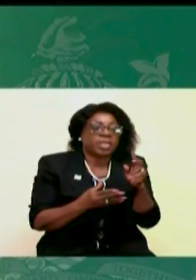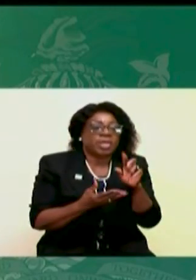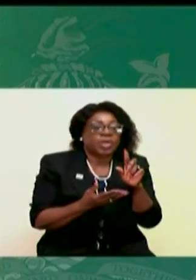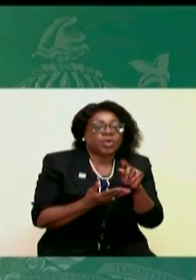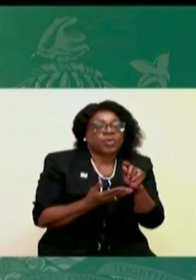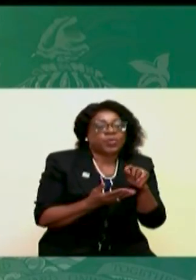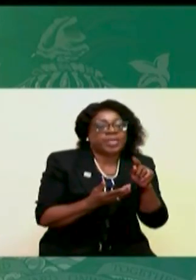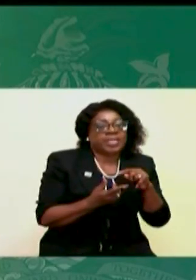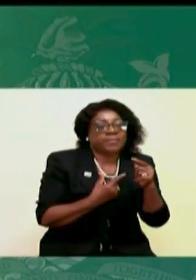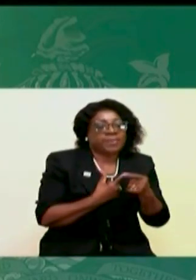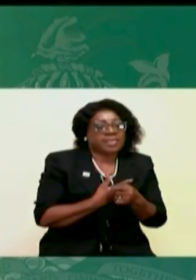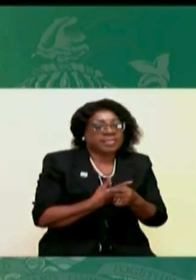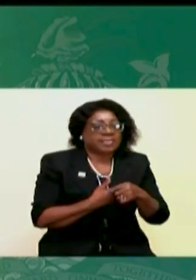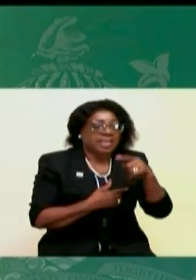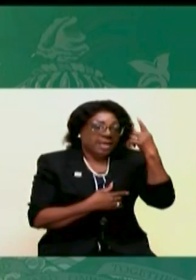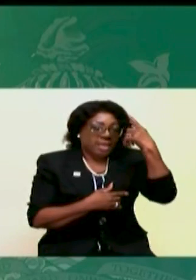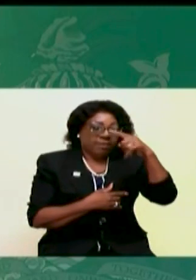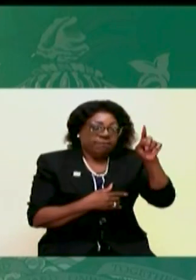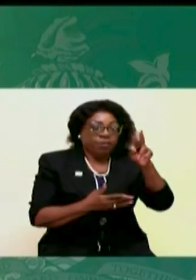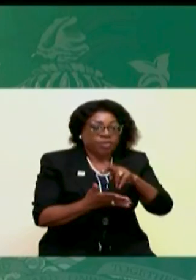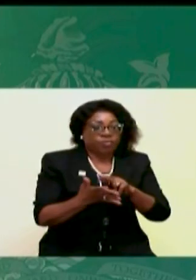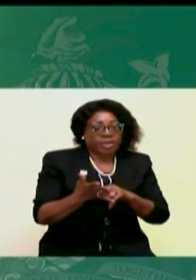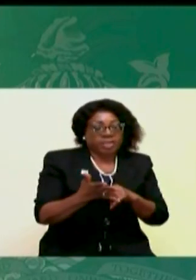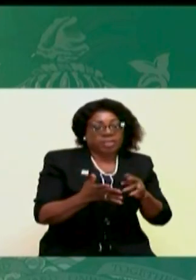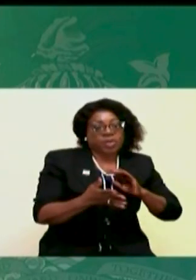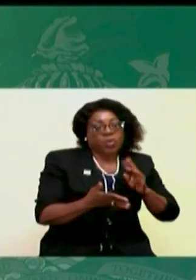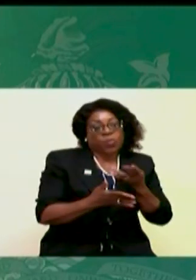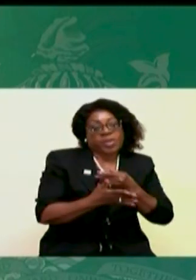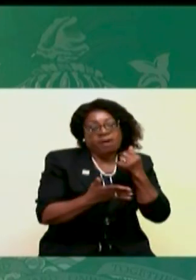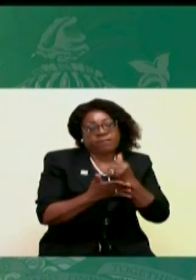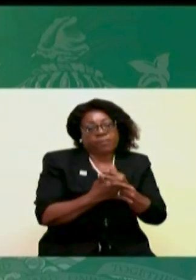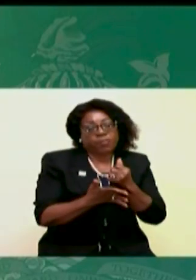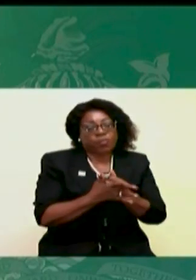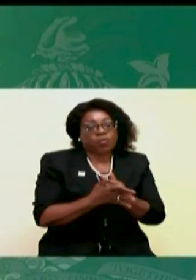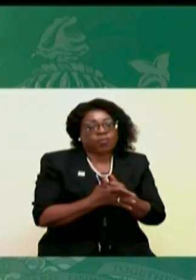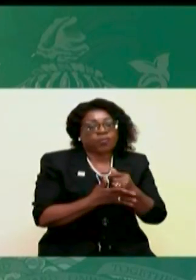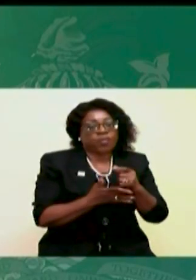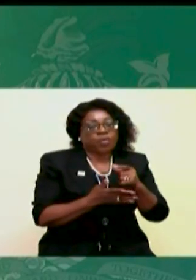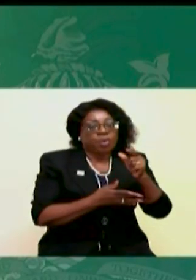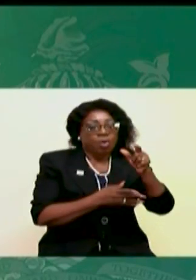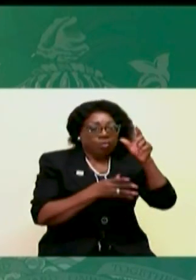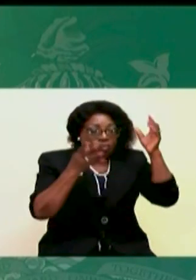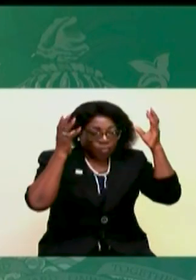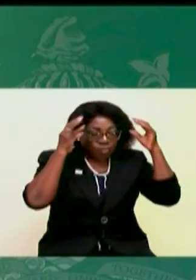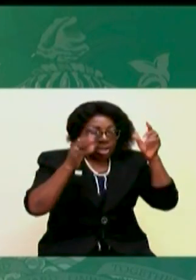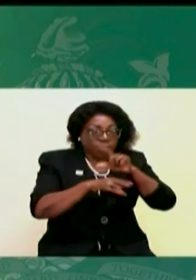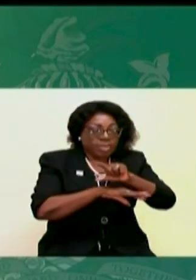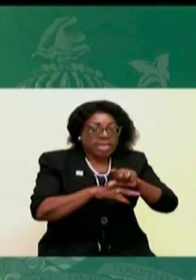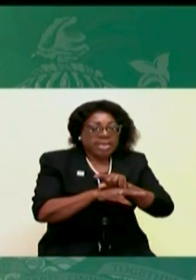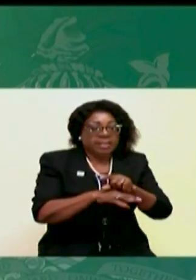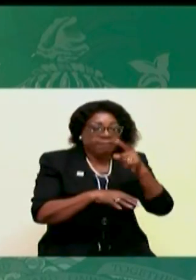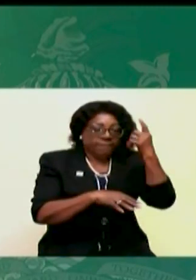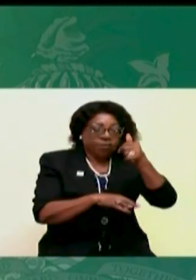And for the record, we have approved Crown land applications for Androsians,